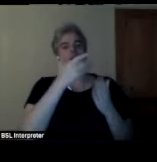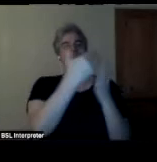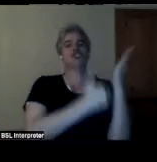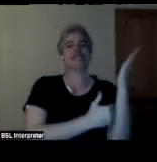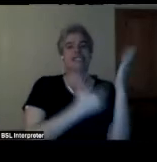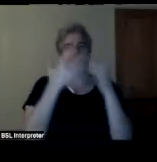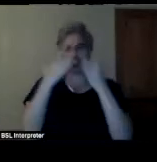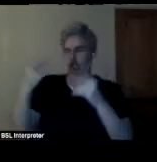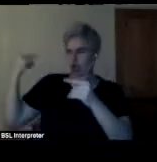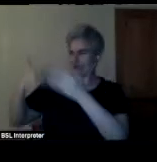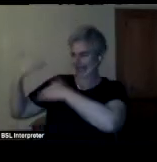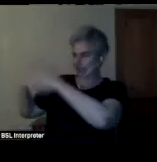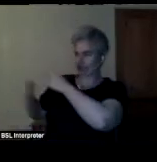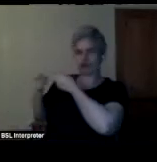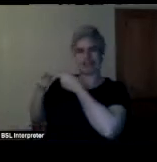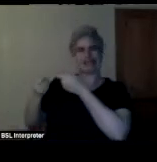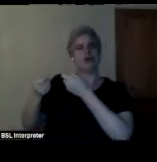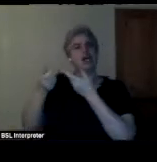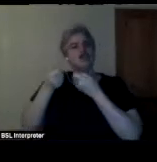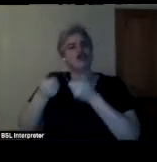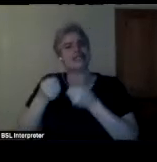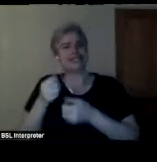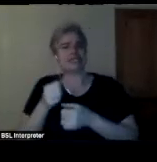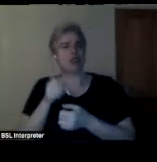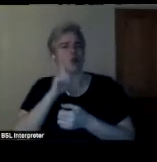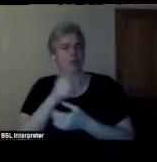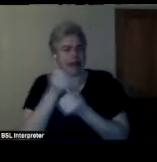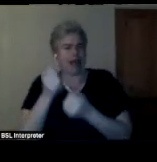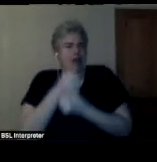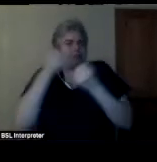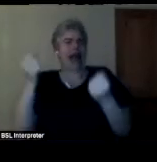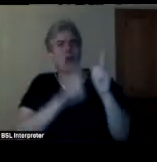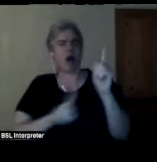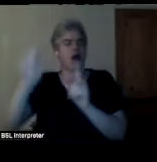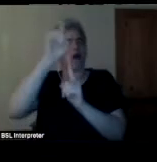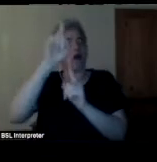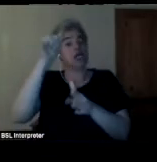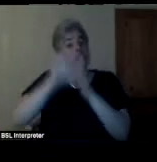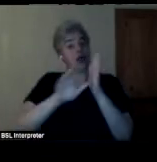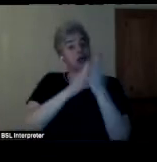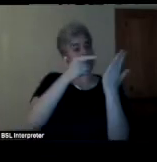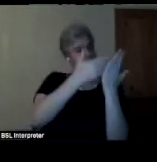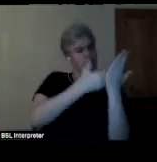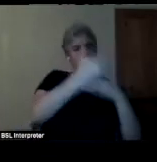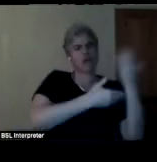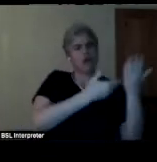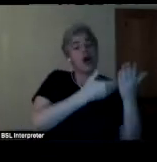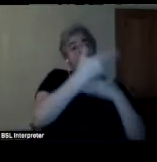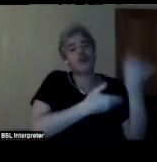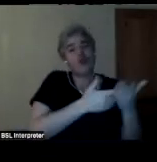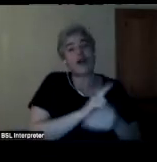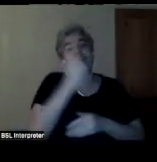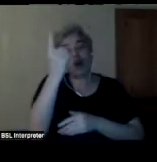history has treated powerful women. She starts this book with the story of the